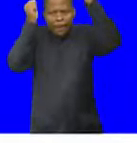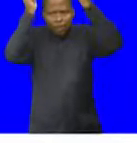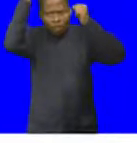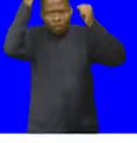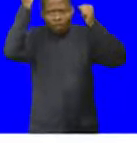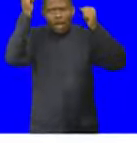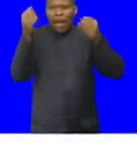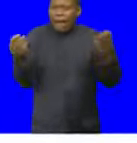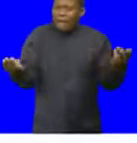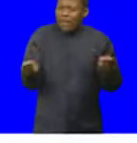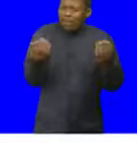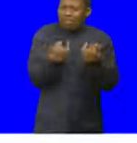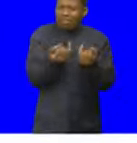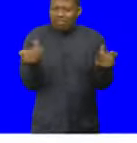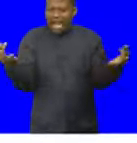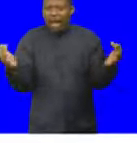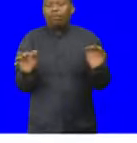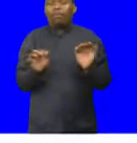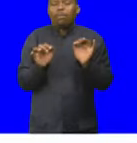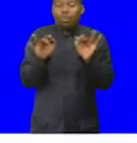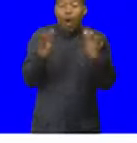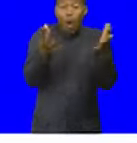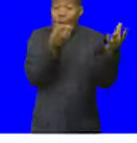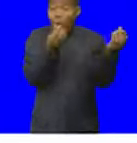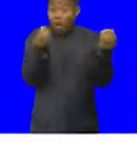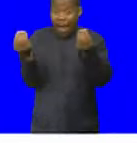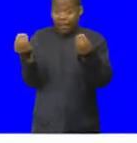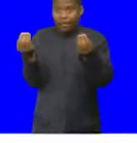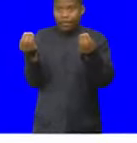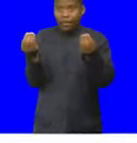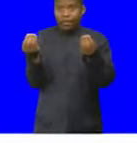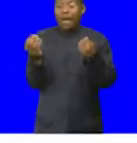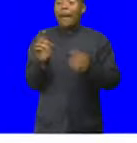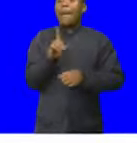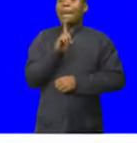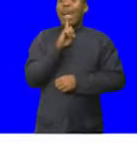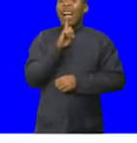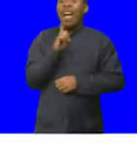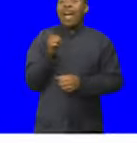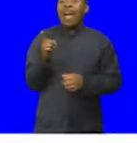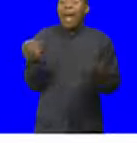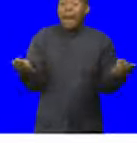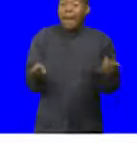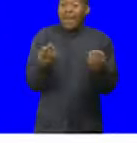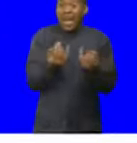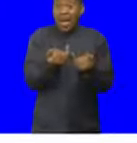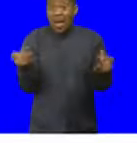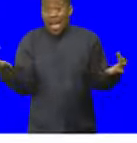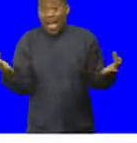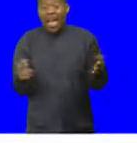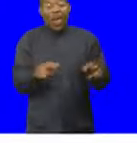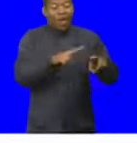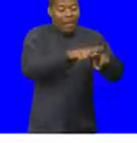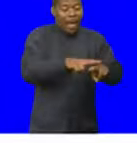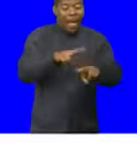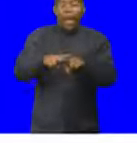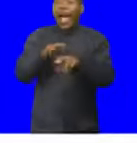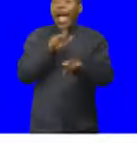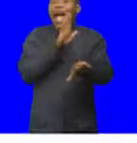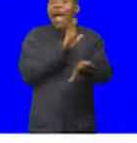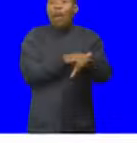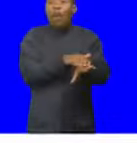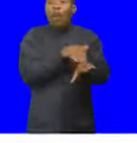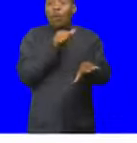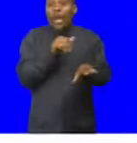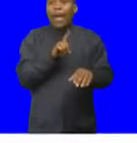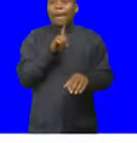balandzeli bebabulala inyoka labete kuto kubukela lo mdlalo. Nanoma kunjalo-ke balandzeli solo bayema nababukela imidlalo kule